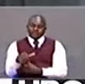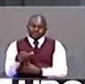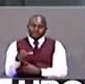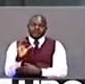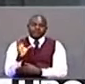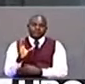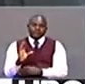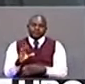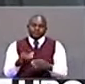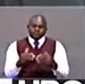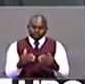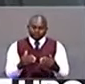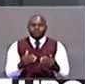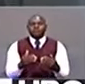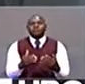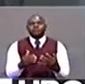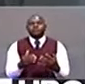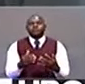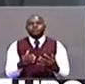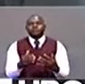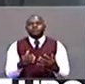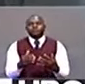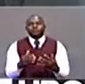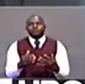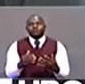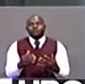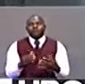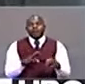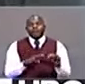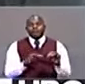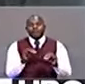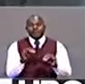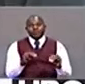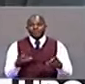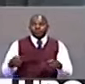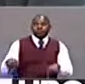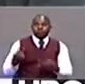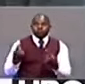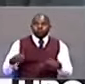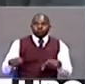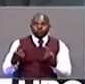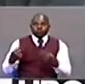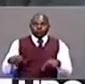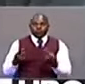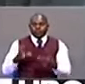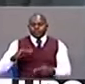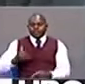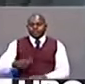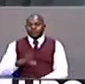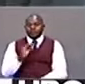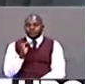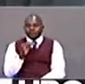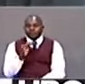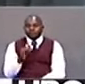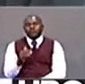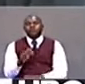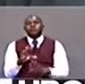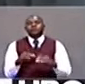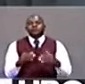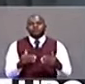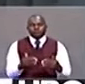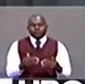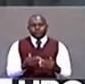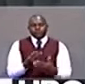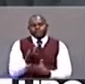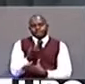thereafter, they were management wrangles, Madam Speaker, and between